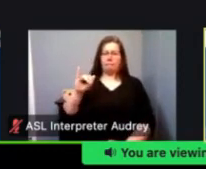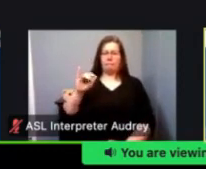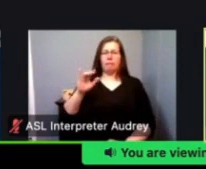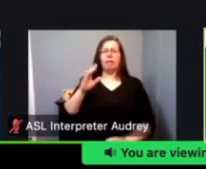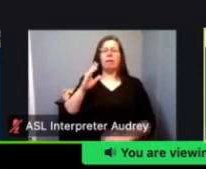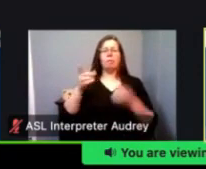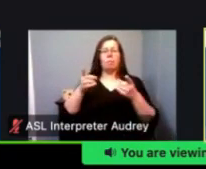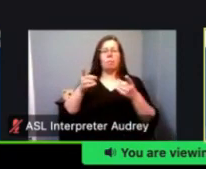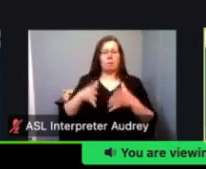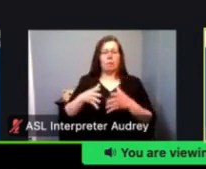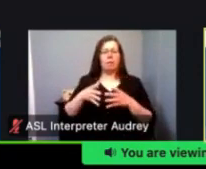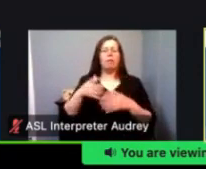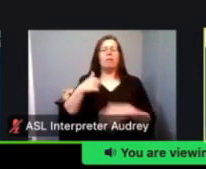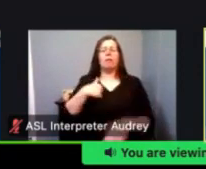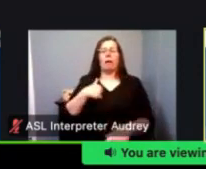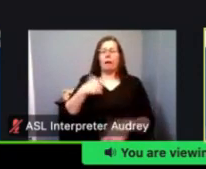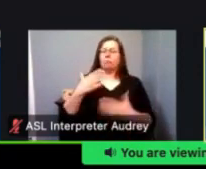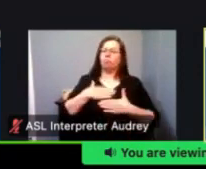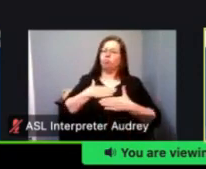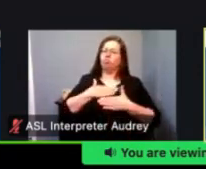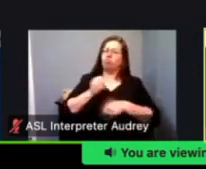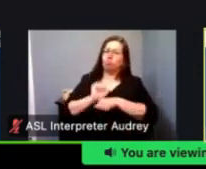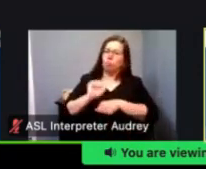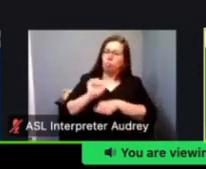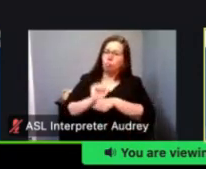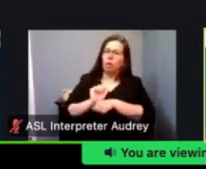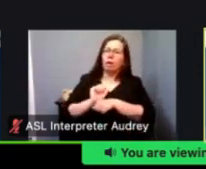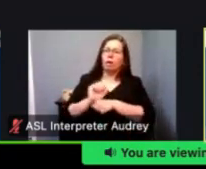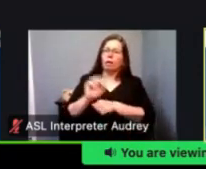MDRC. It allows me to